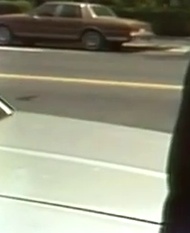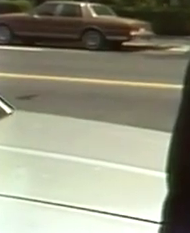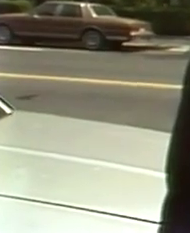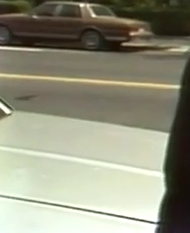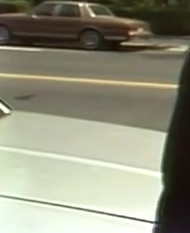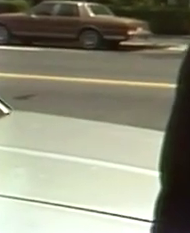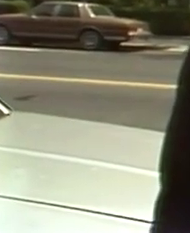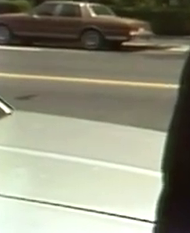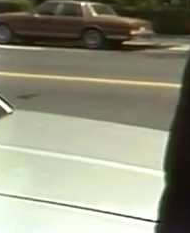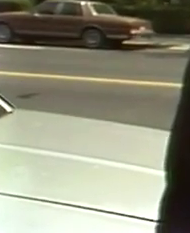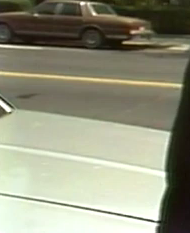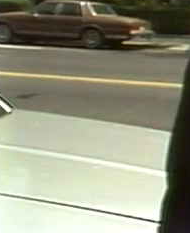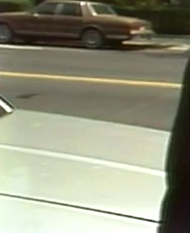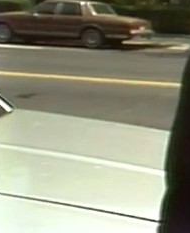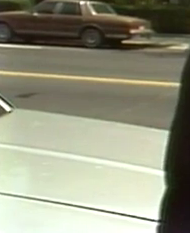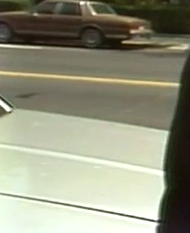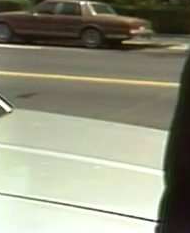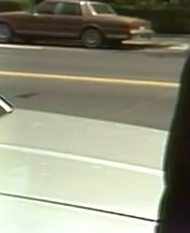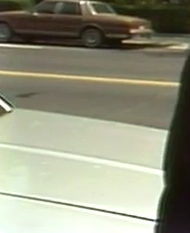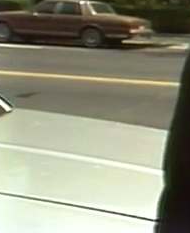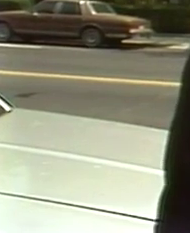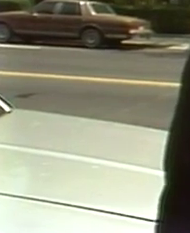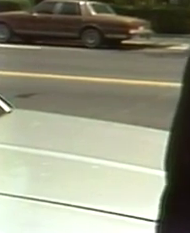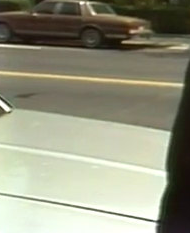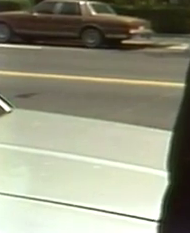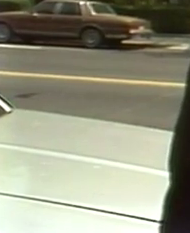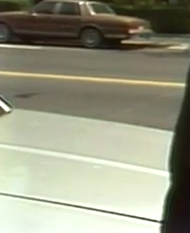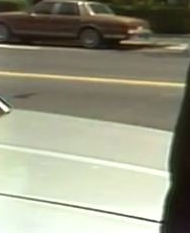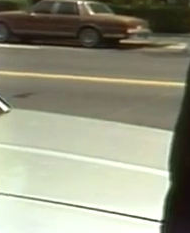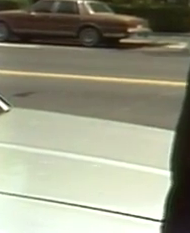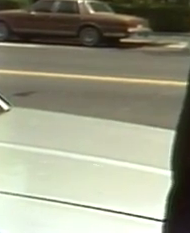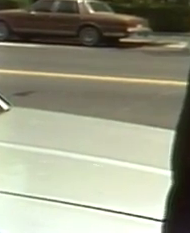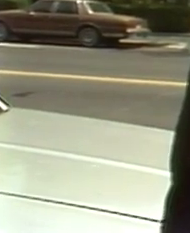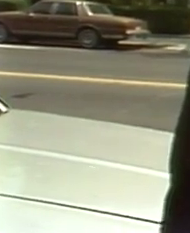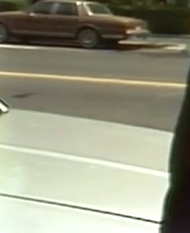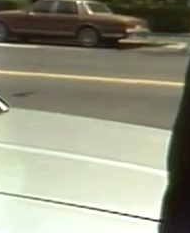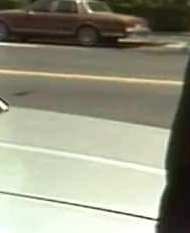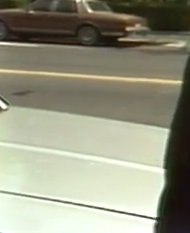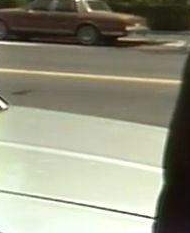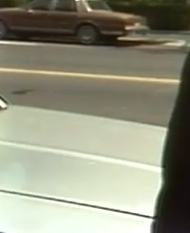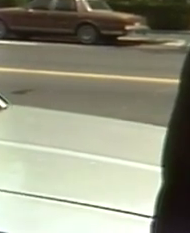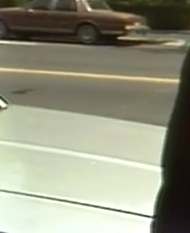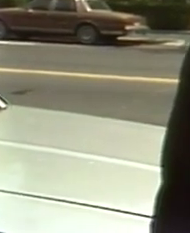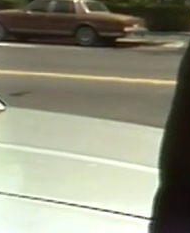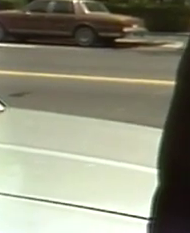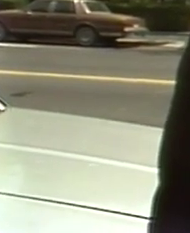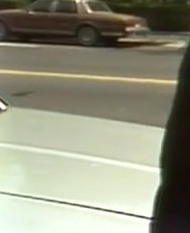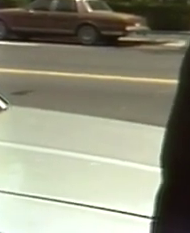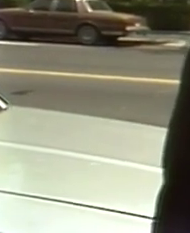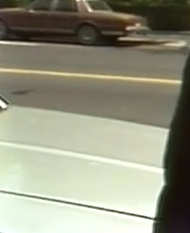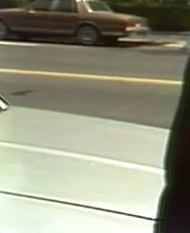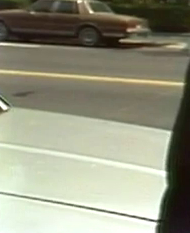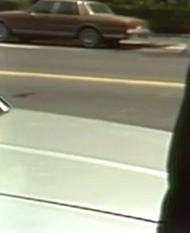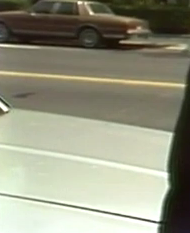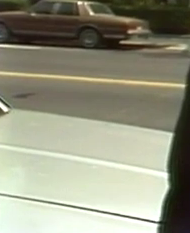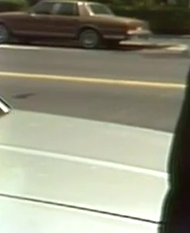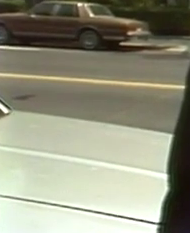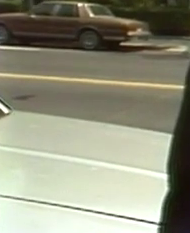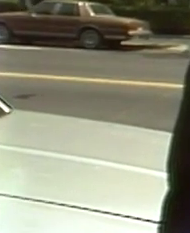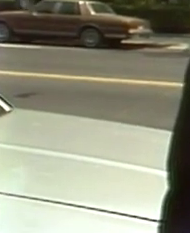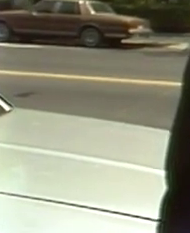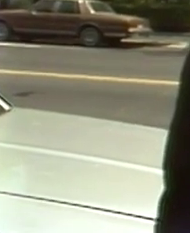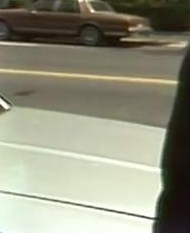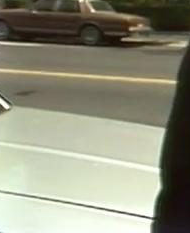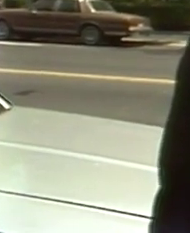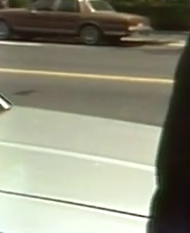you." Will they bury us? Is that in fact the destiny of these United States? Or is there a way